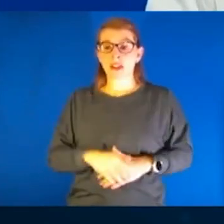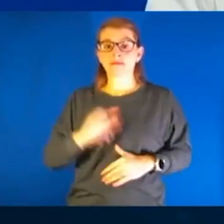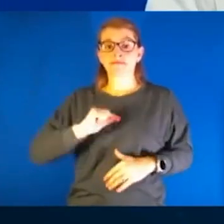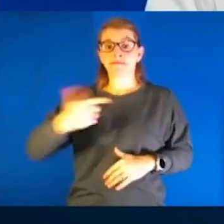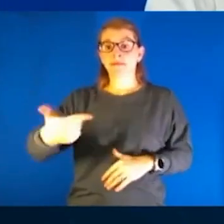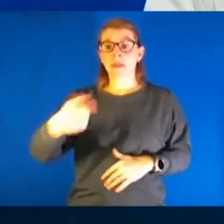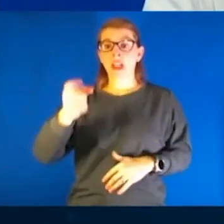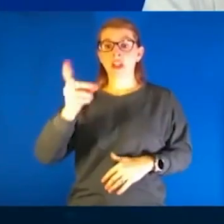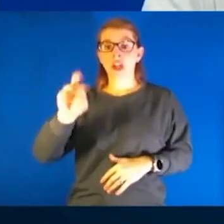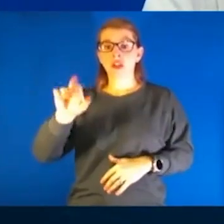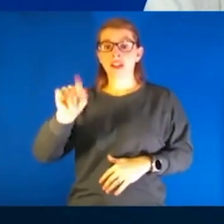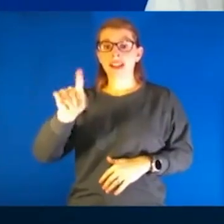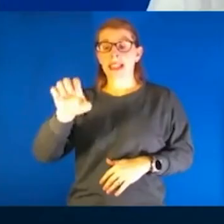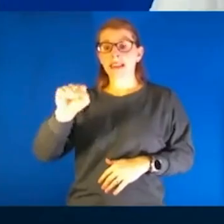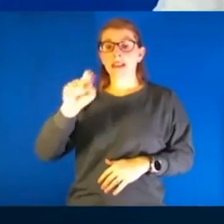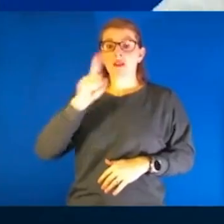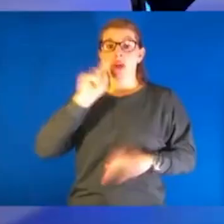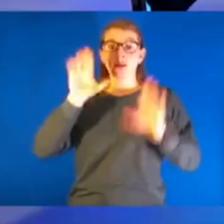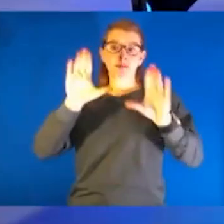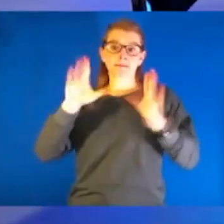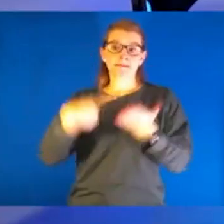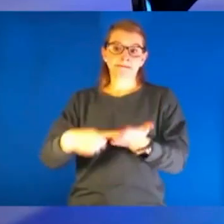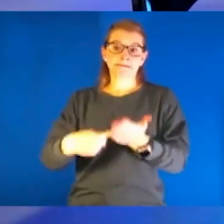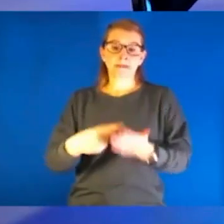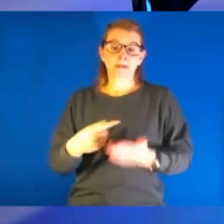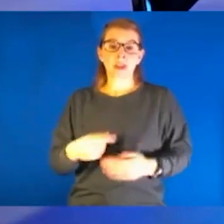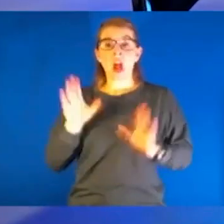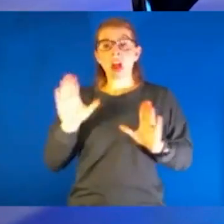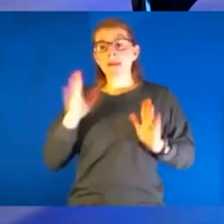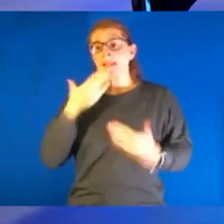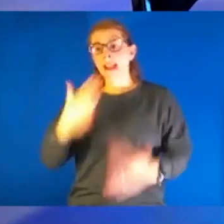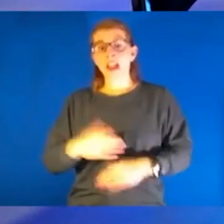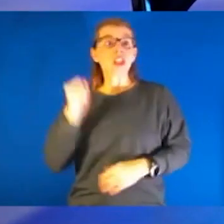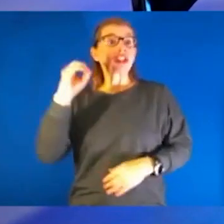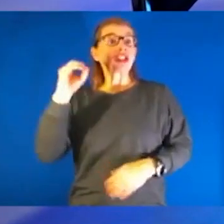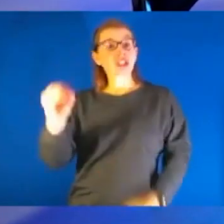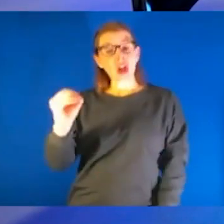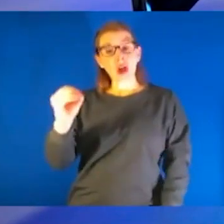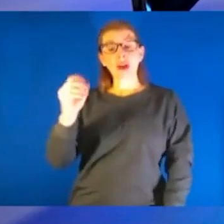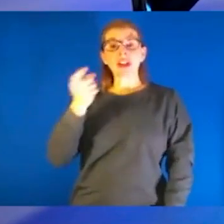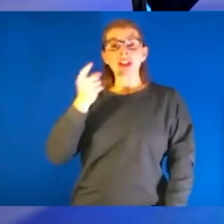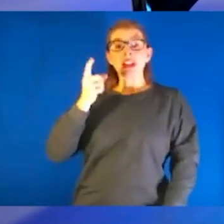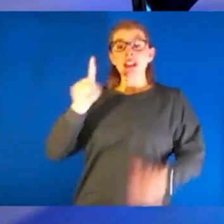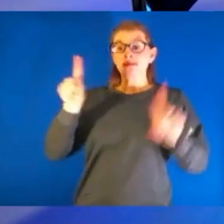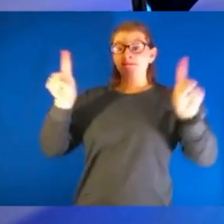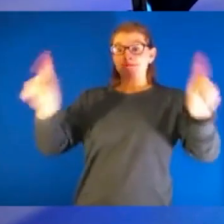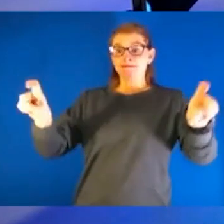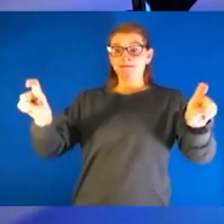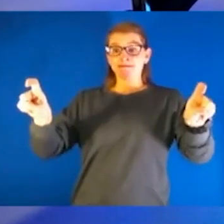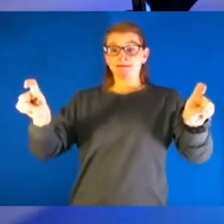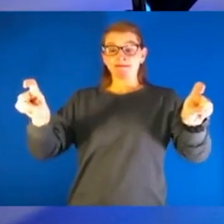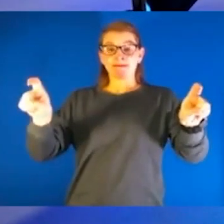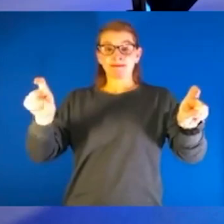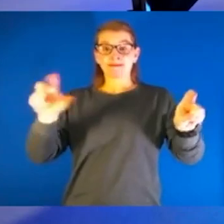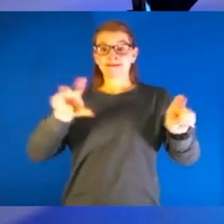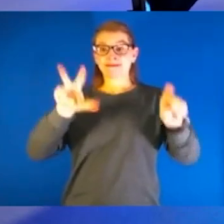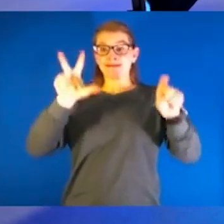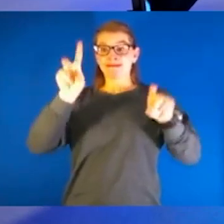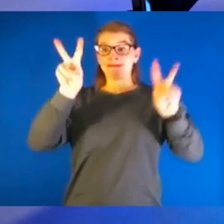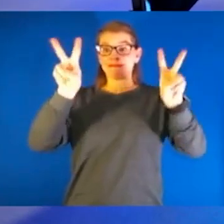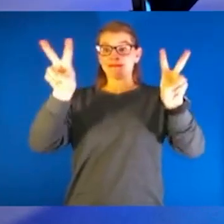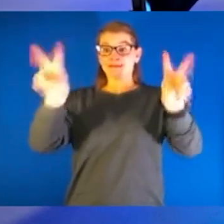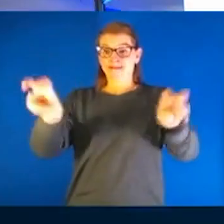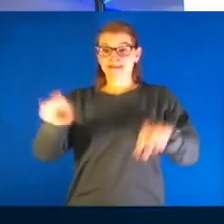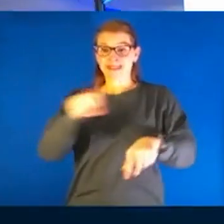great conversation. Awesome, thank you. All right, so Dr. Clough, Dr. Shoemaker, Dr. Hawkinson, what impact is